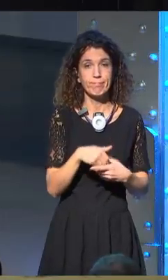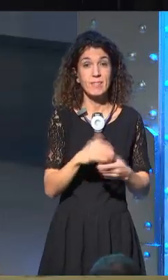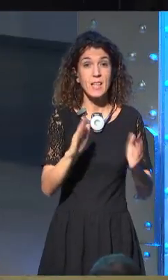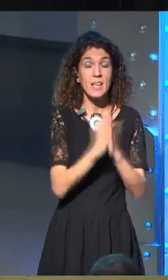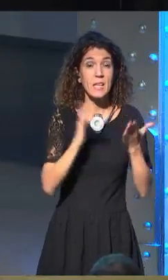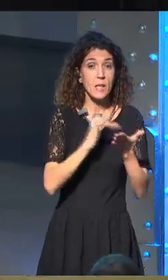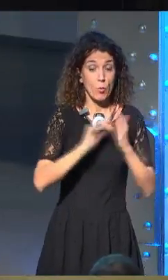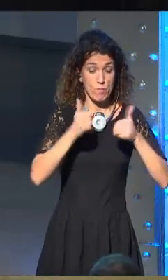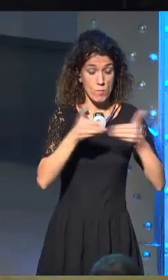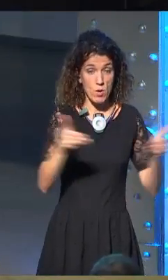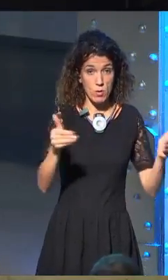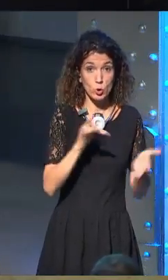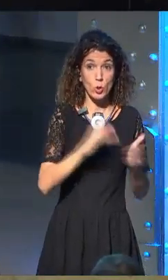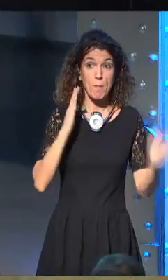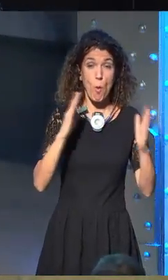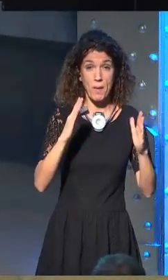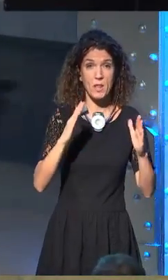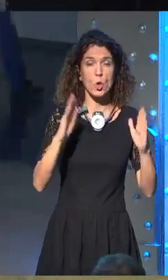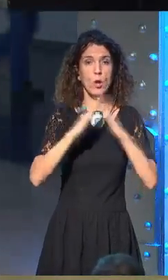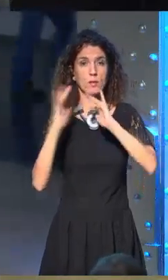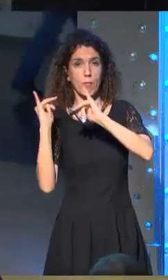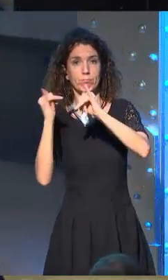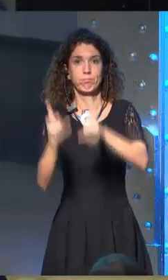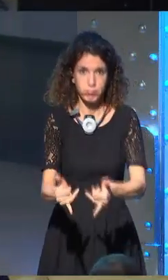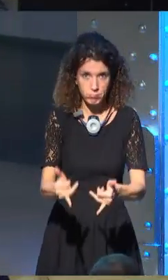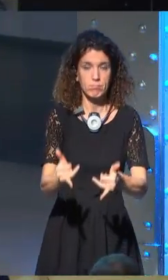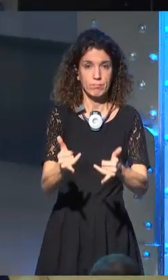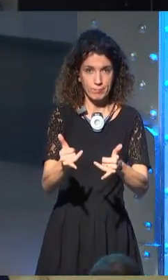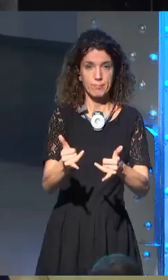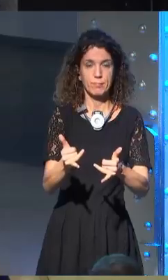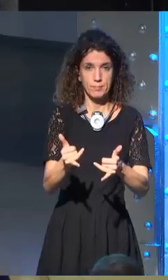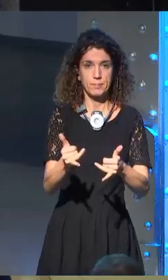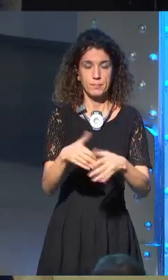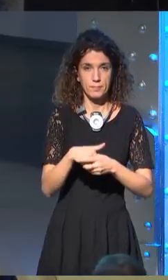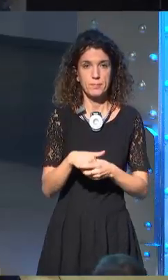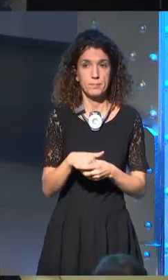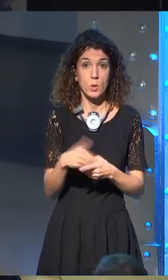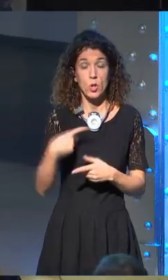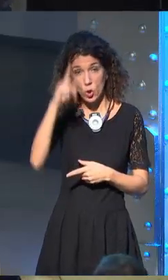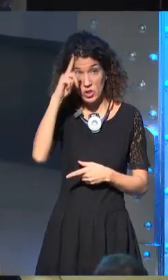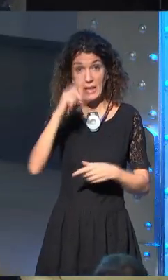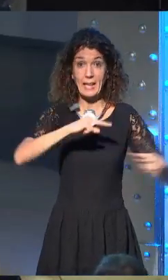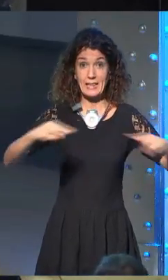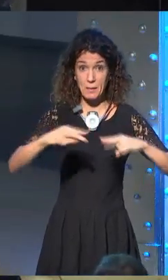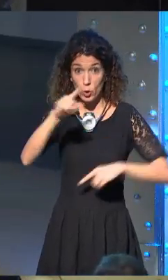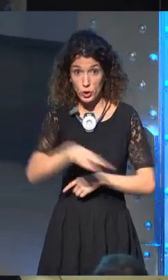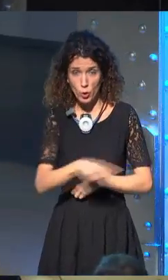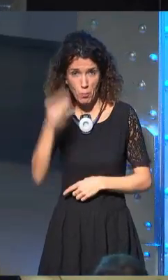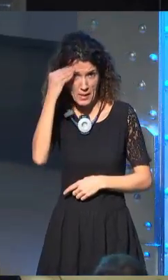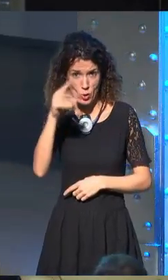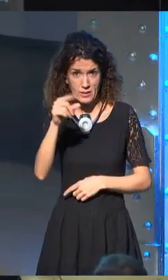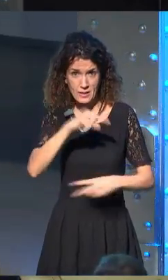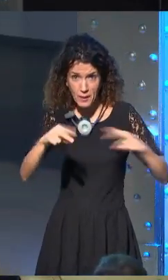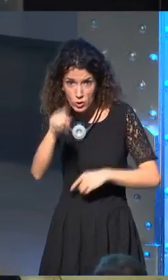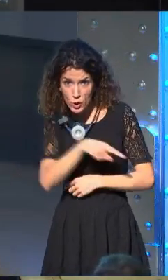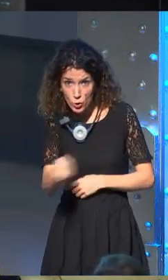home, and I don't hear the translation in my ear, but I'm assuming it's happening behind the scenes.